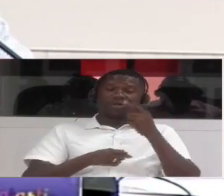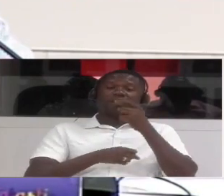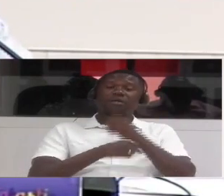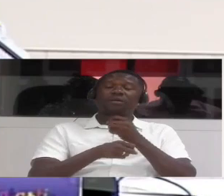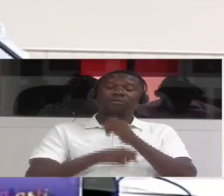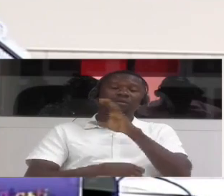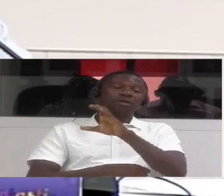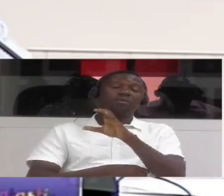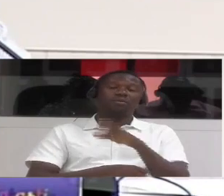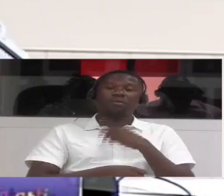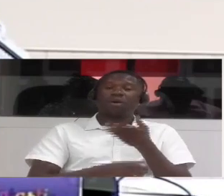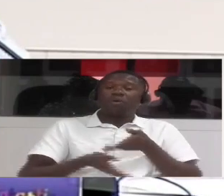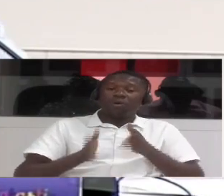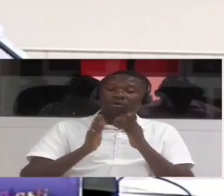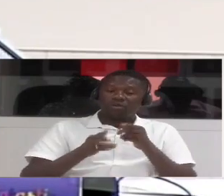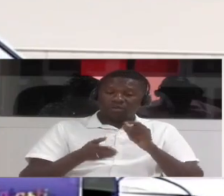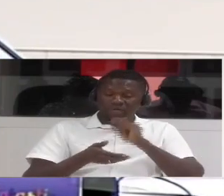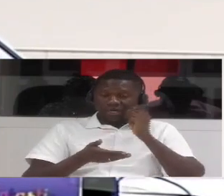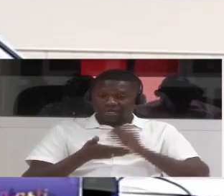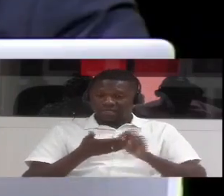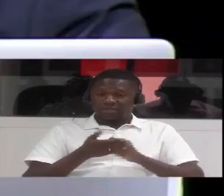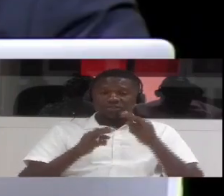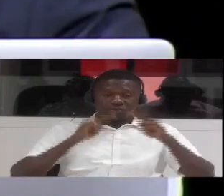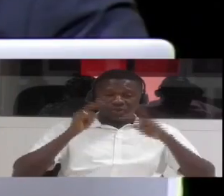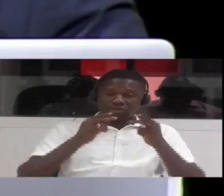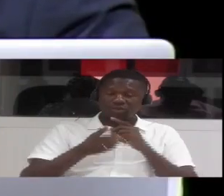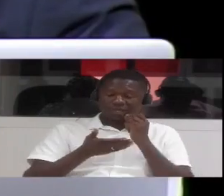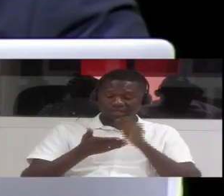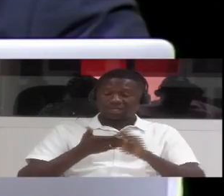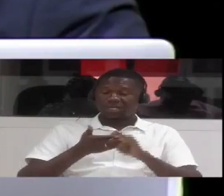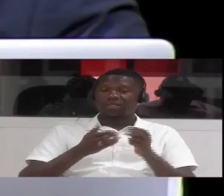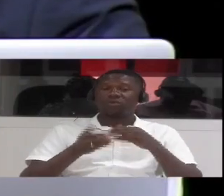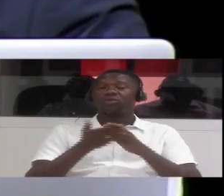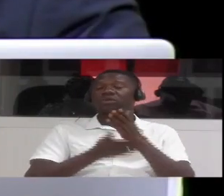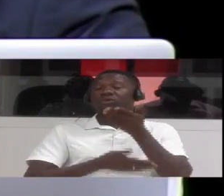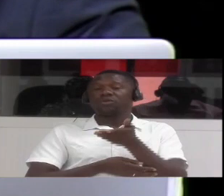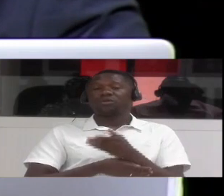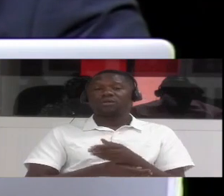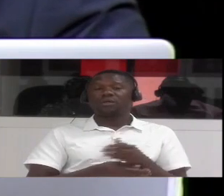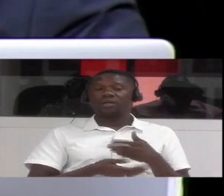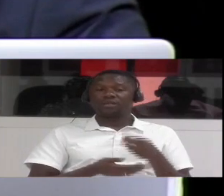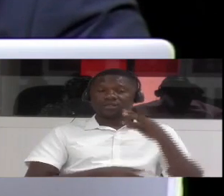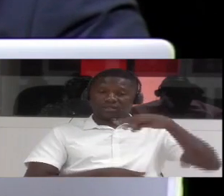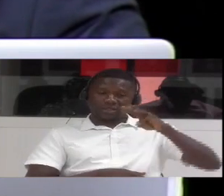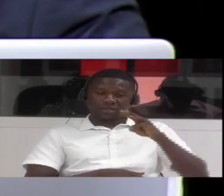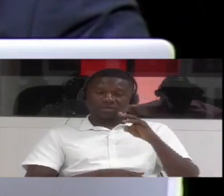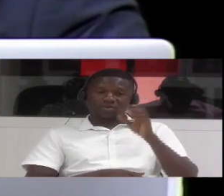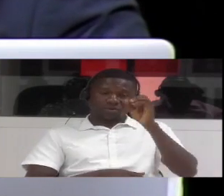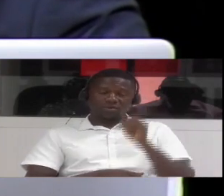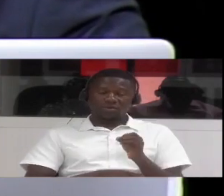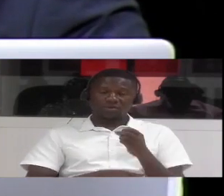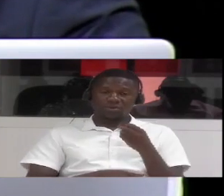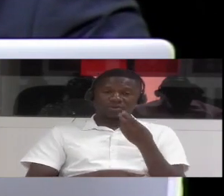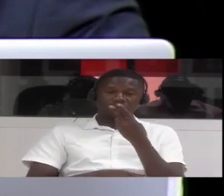by way of writing the kind of stories that he was writing. On 13 October 2005, The Point